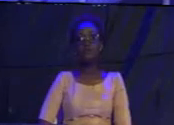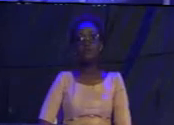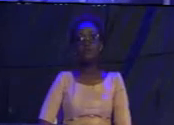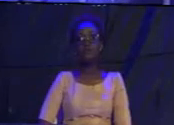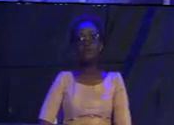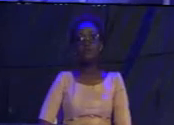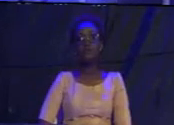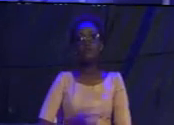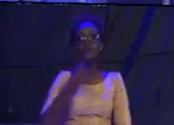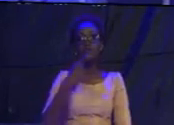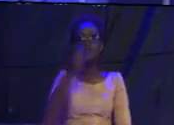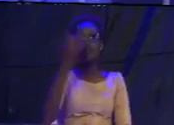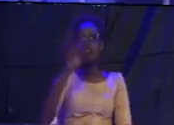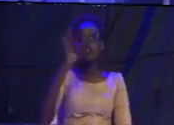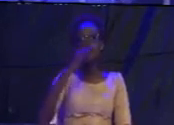the poor.